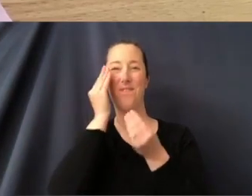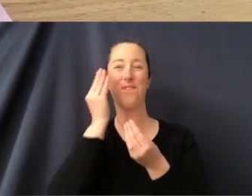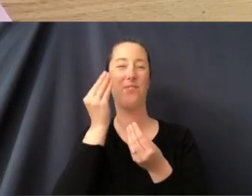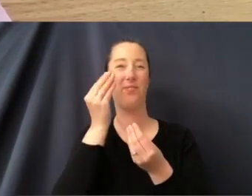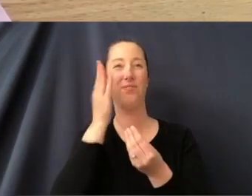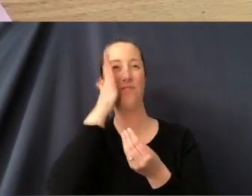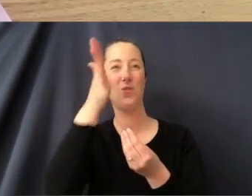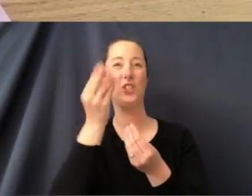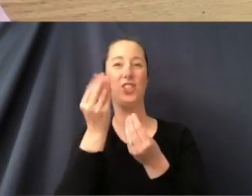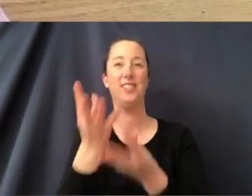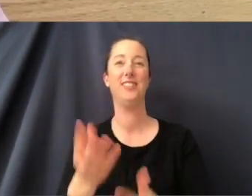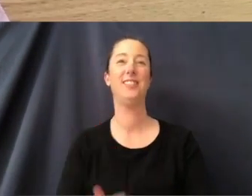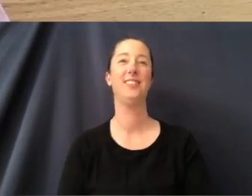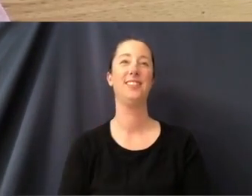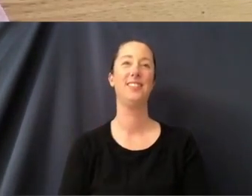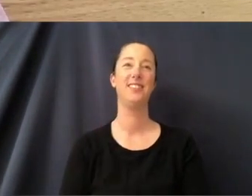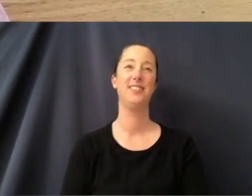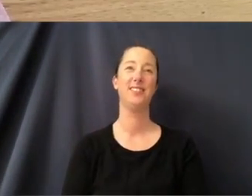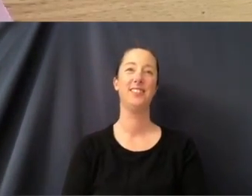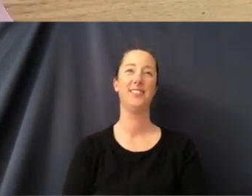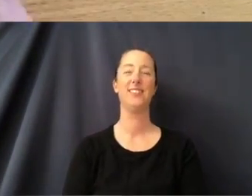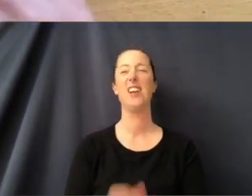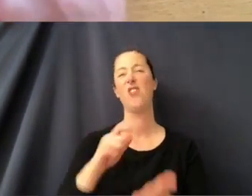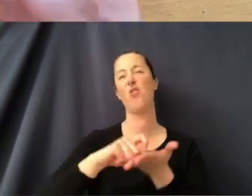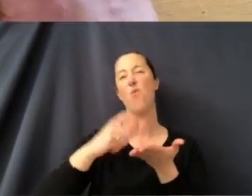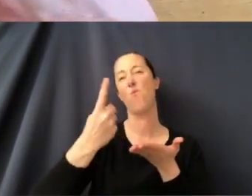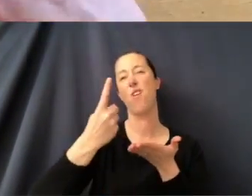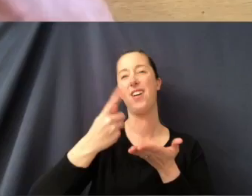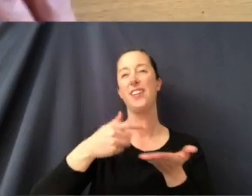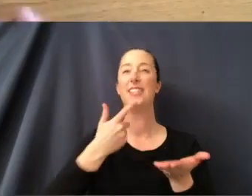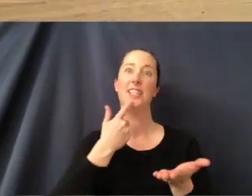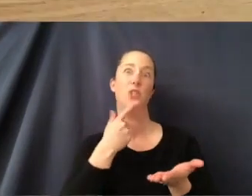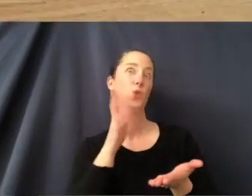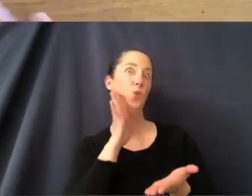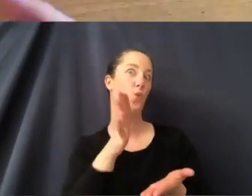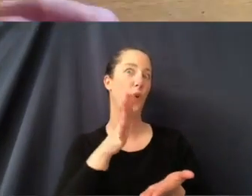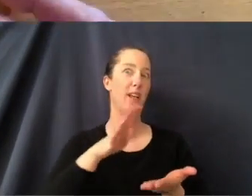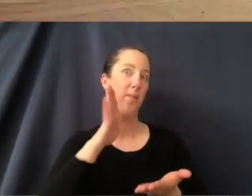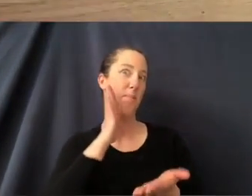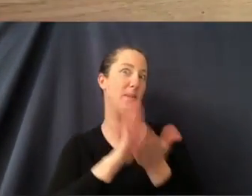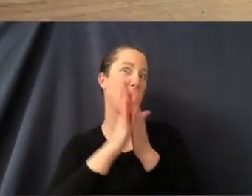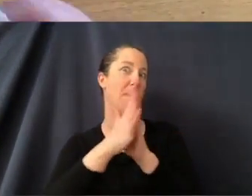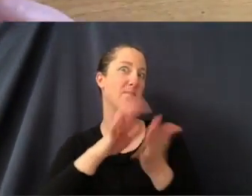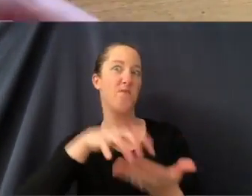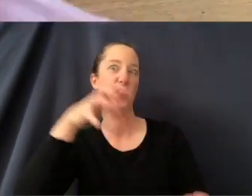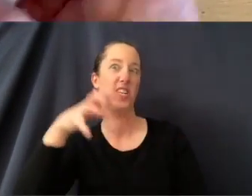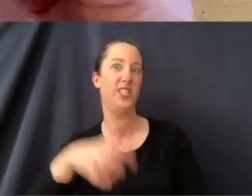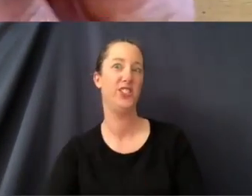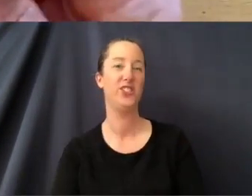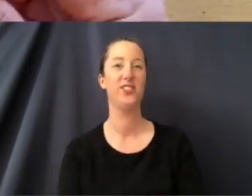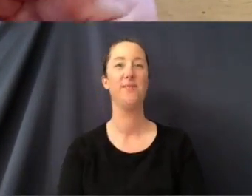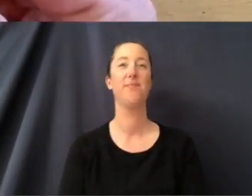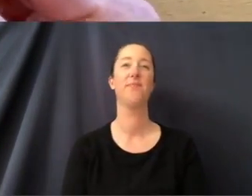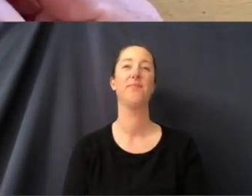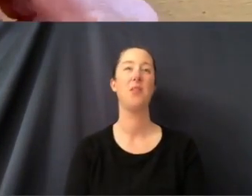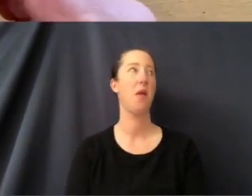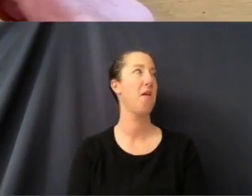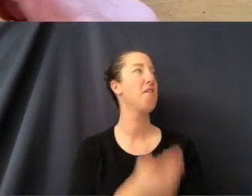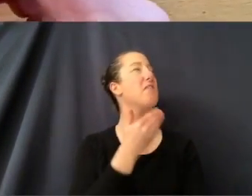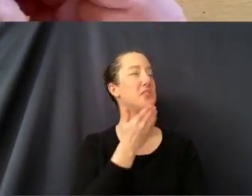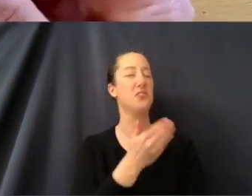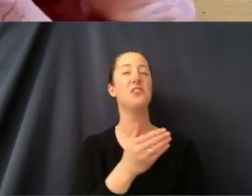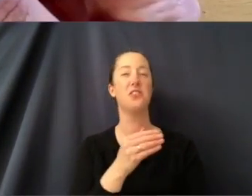And I'm only going to write one fortune in here, so you get the idea. And this says, you will be rich. That is a good fortune.